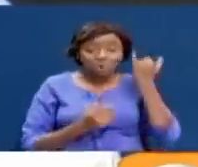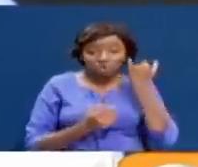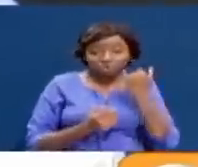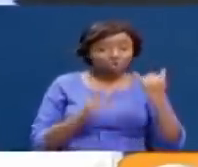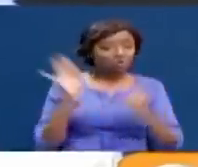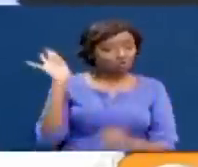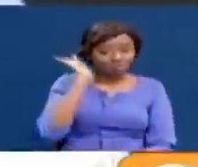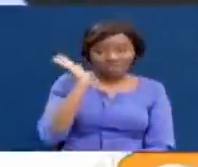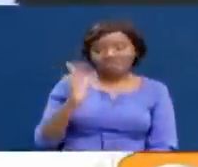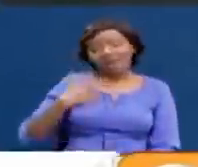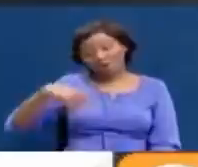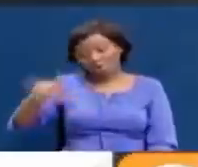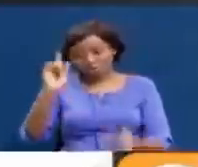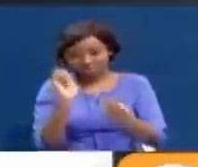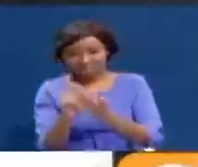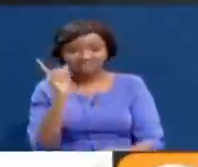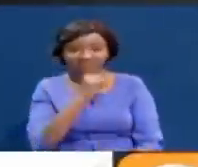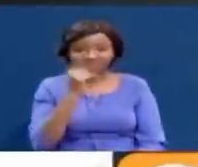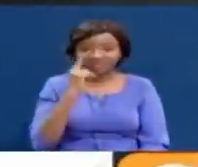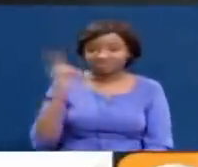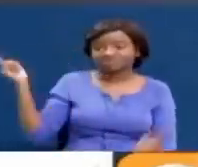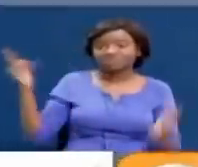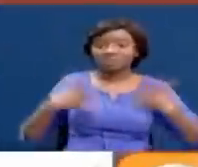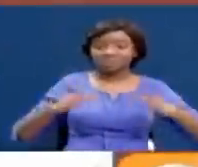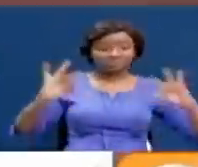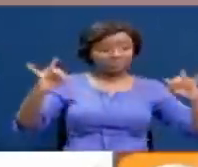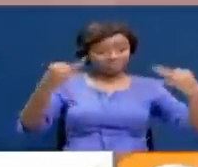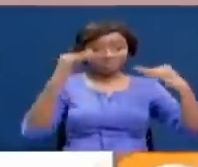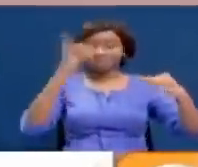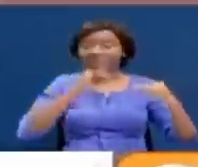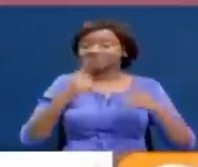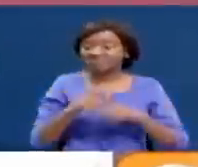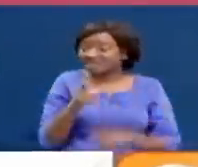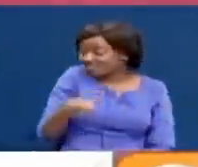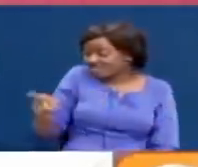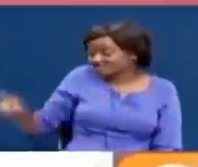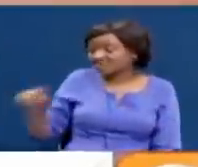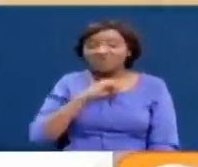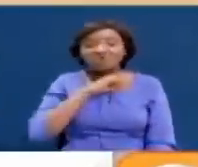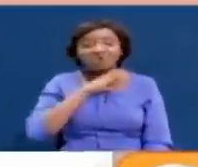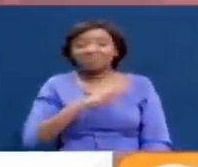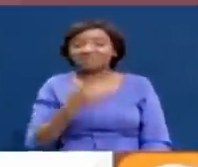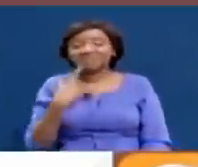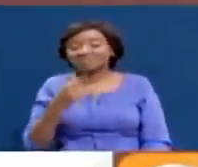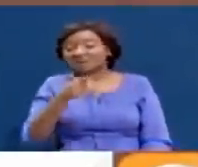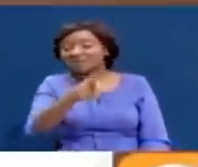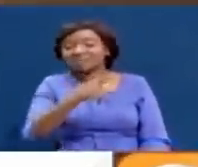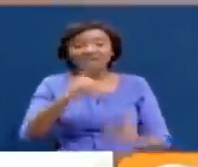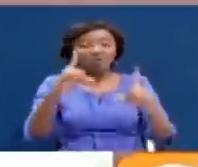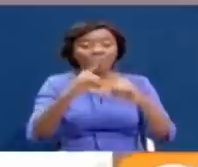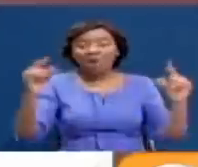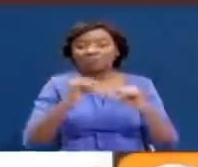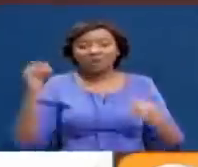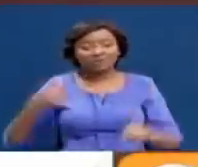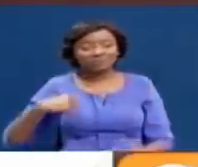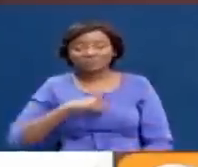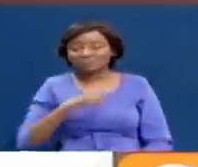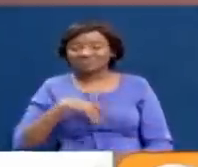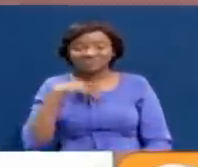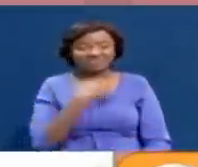these calls and took the COVID-19 test publicly, Old Town residents complained that Joho's stern remarks left them